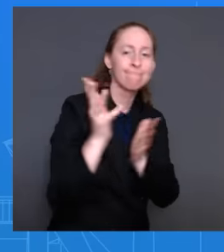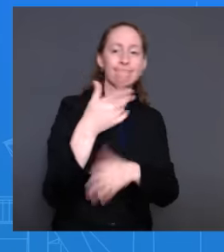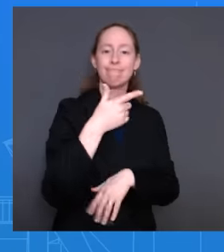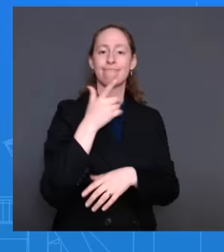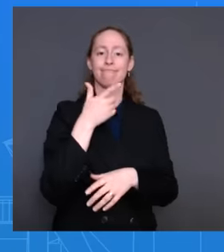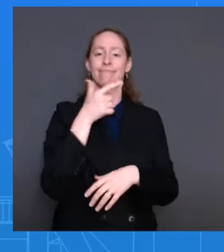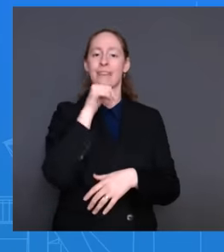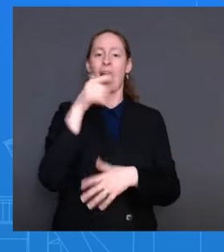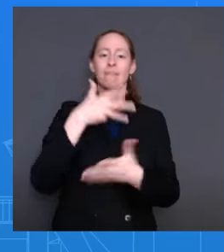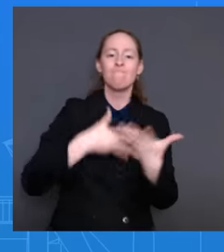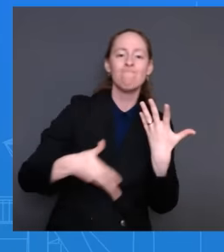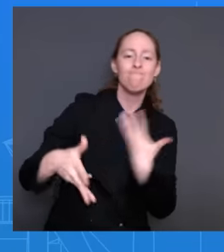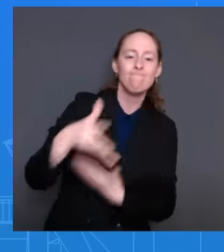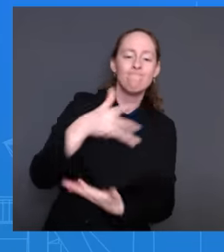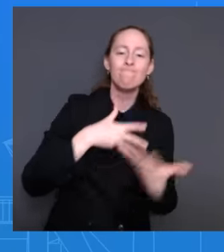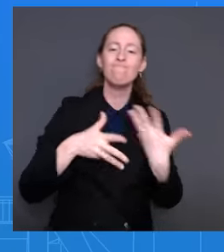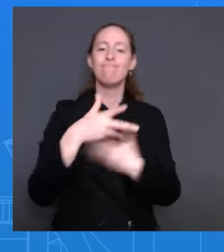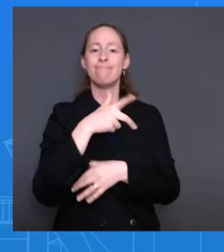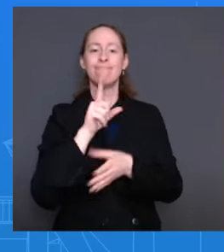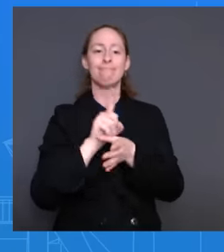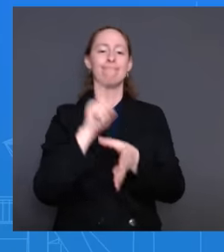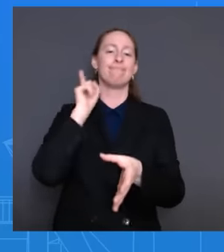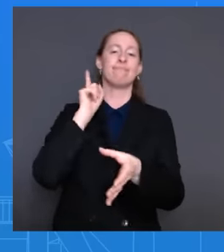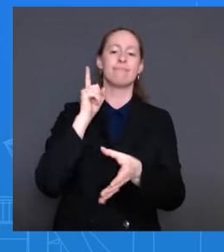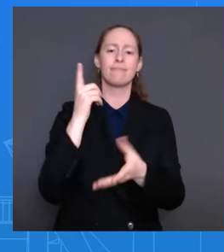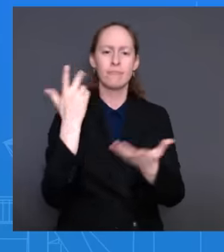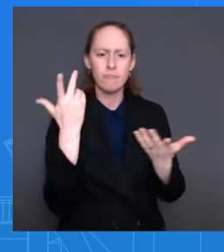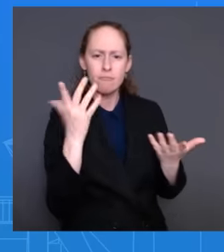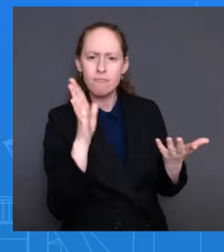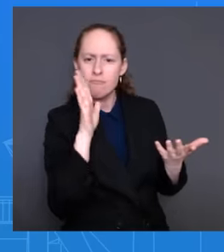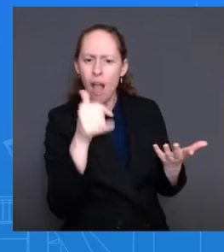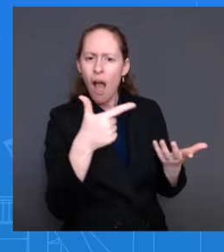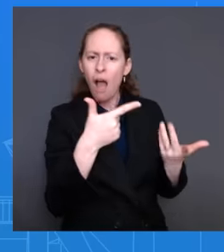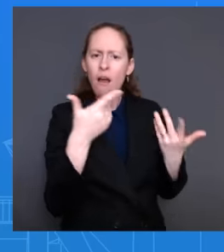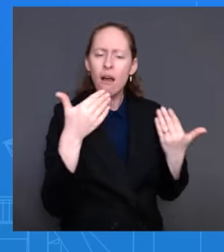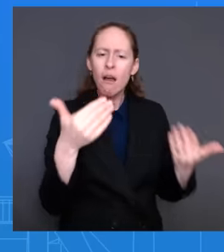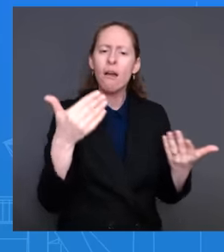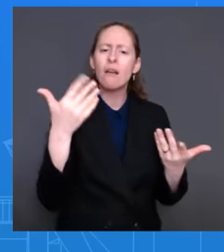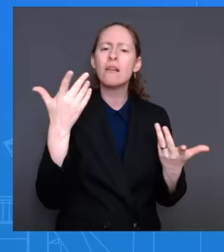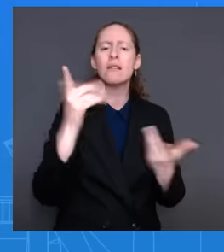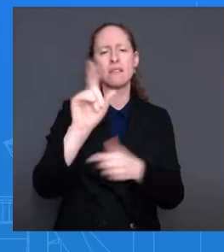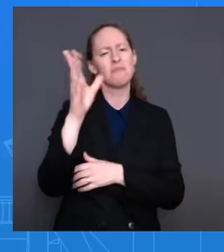on common sense gun violence reform. That's what we're asking for.